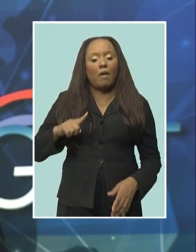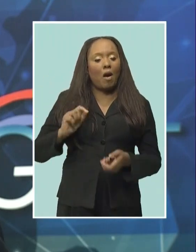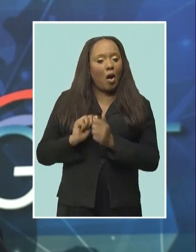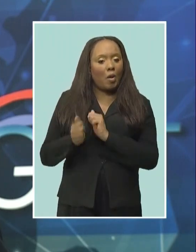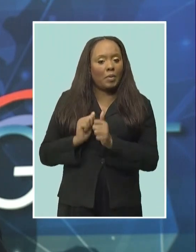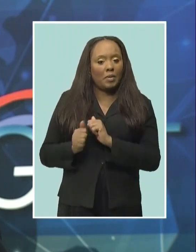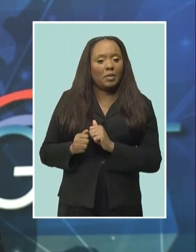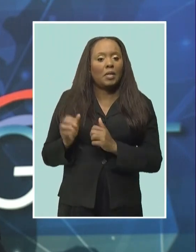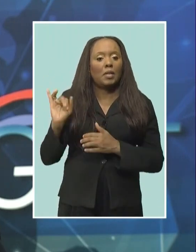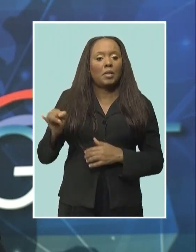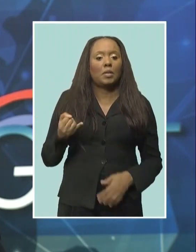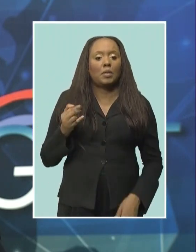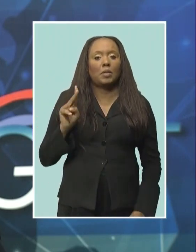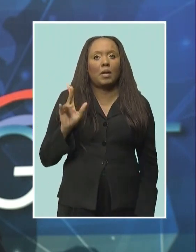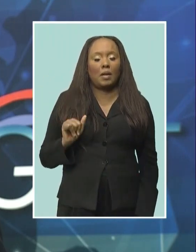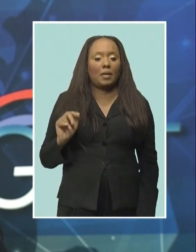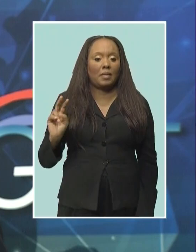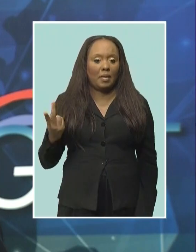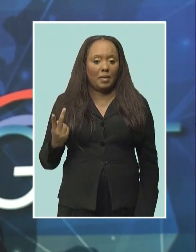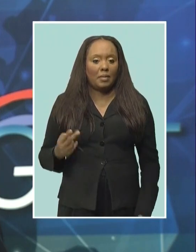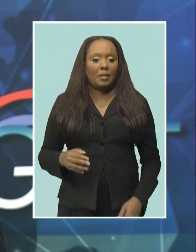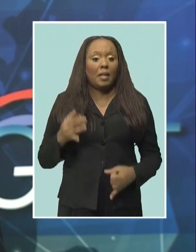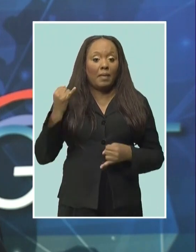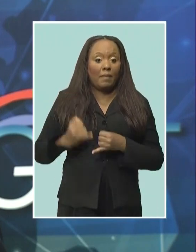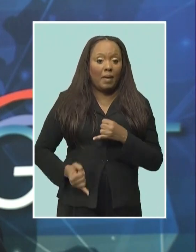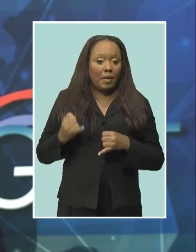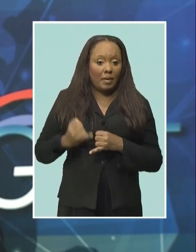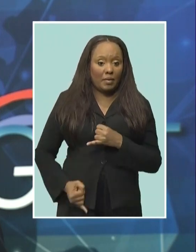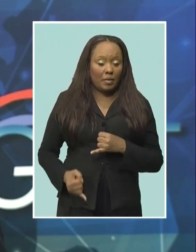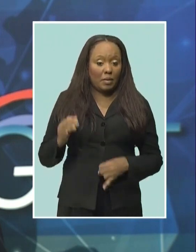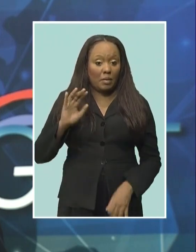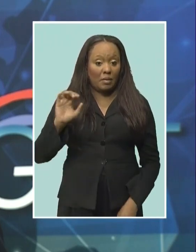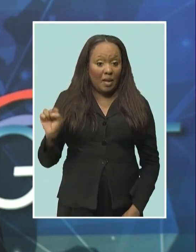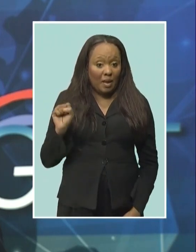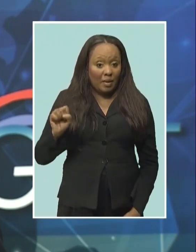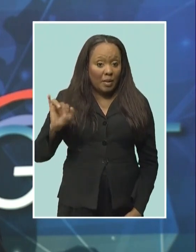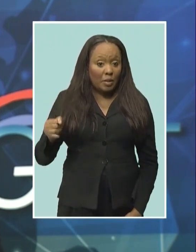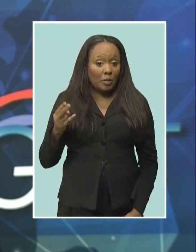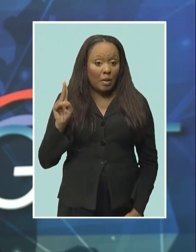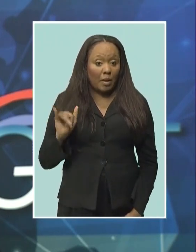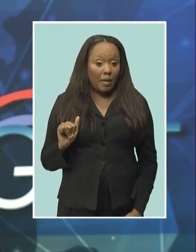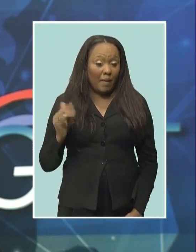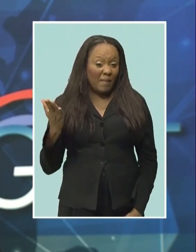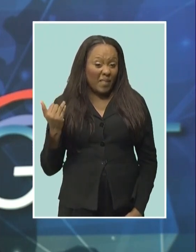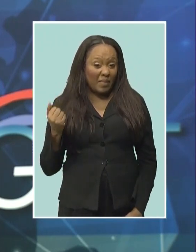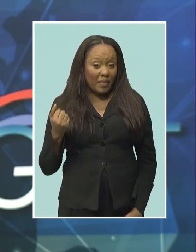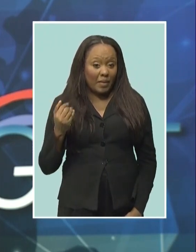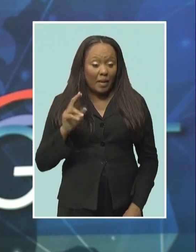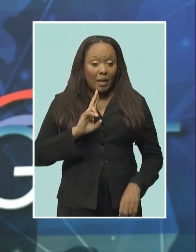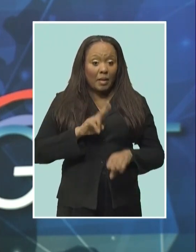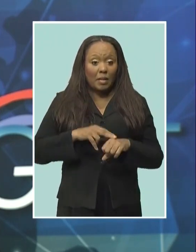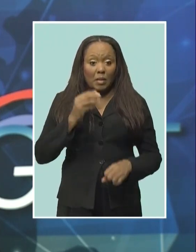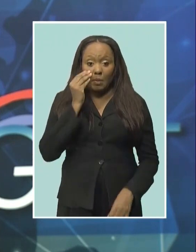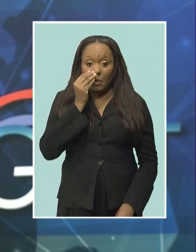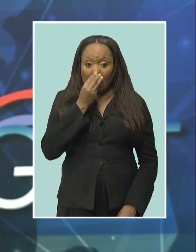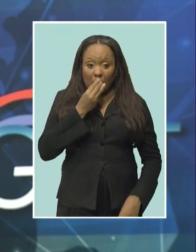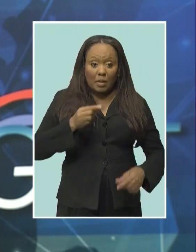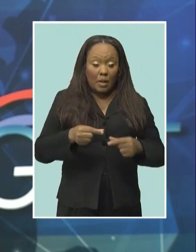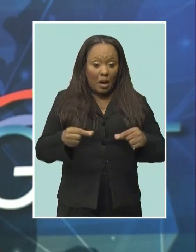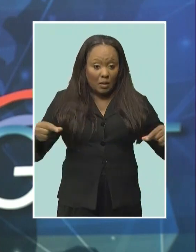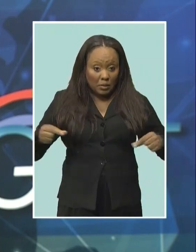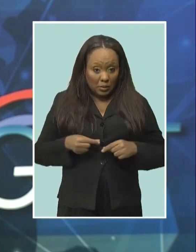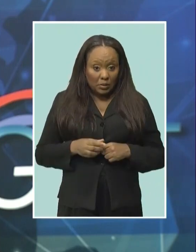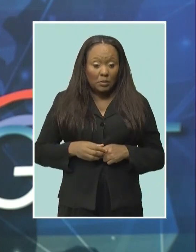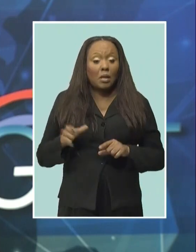for this weekend, July the 2nd. The finals are set for Saturday, July the 15th at the National Botanical Gardens at Waterford.